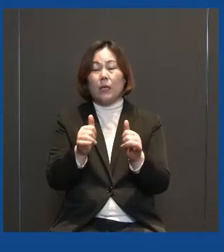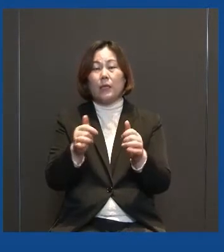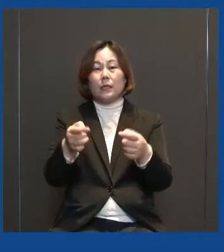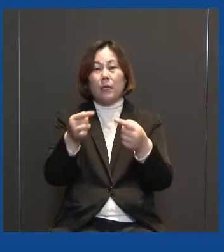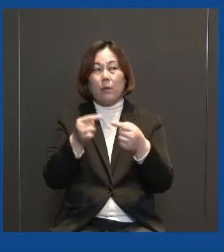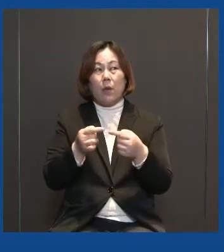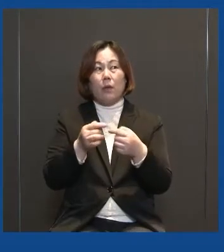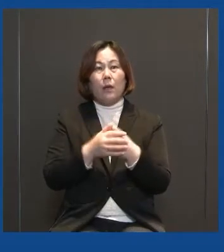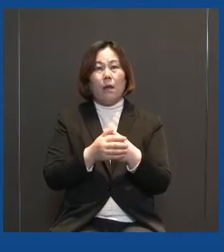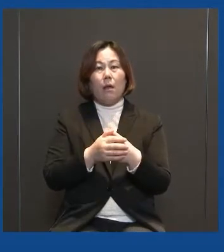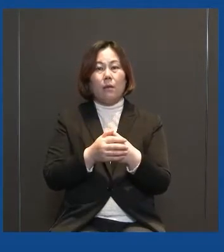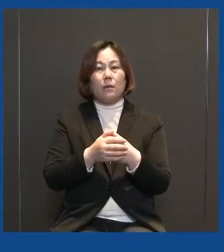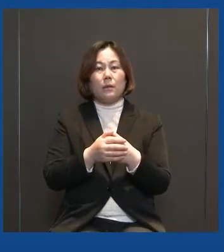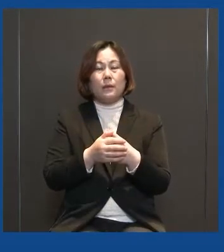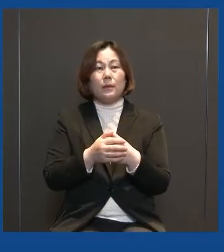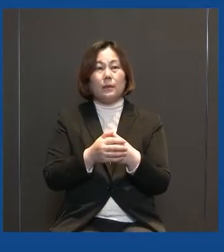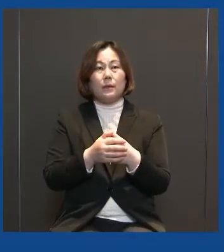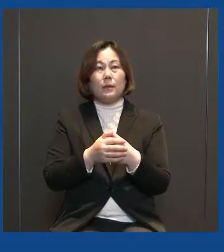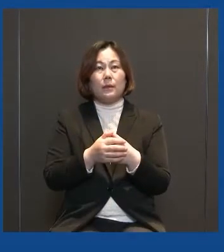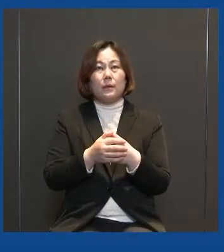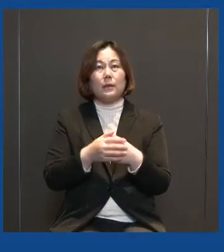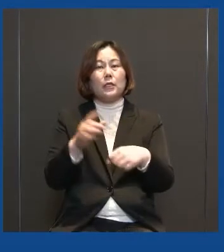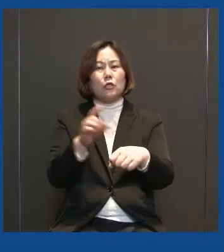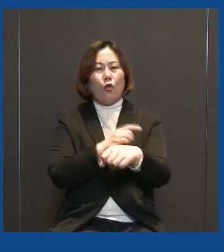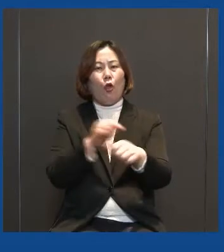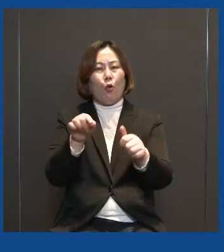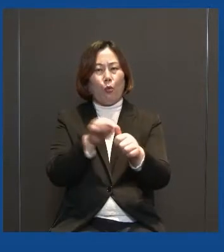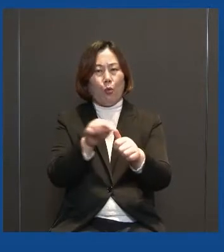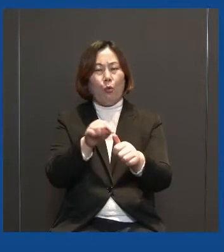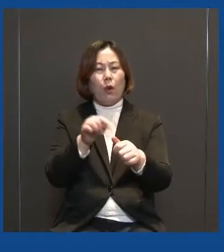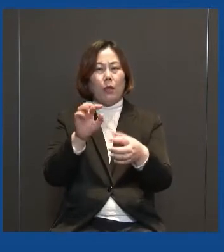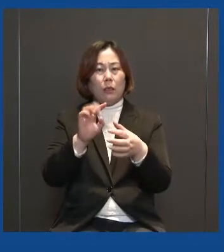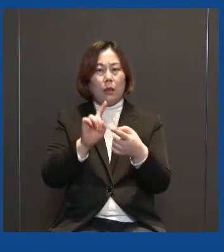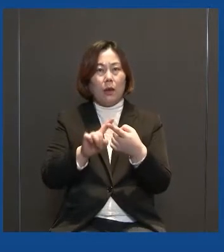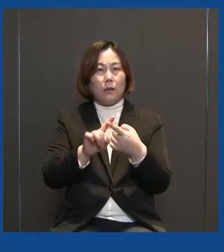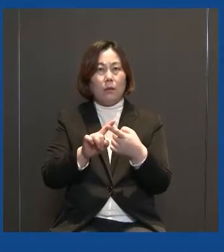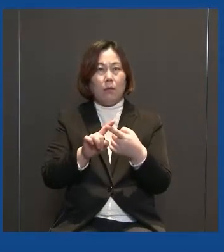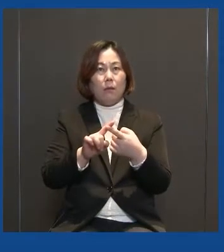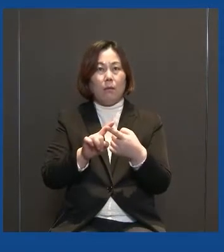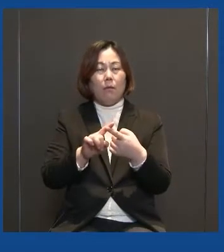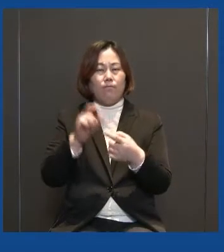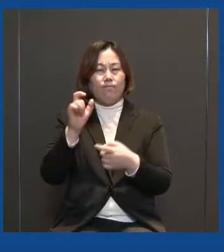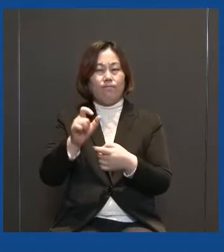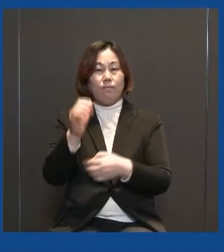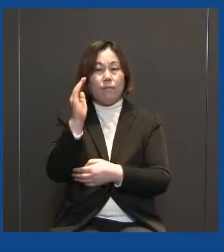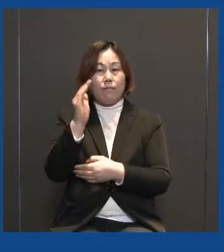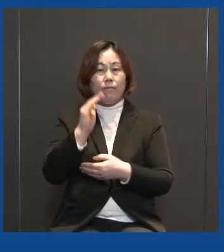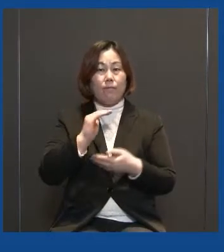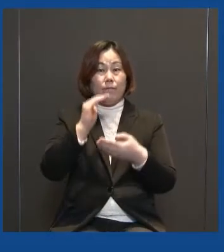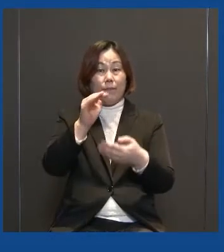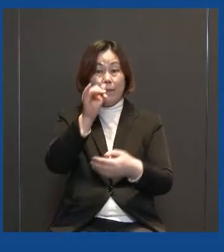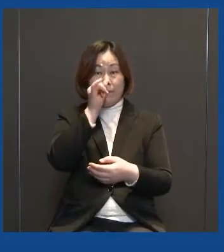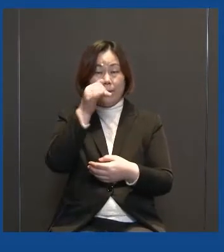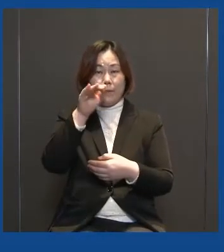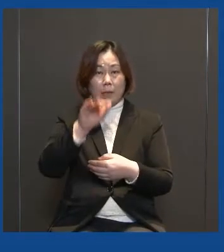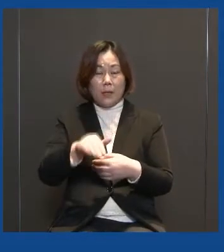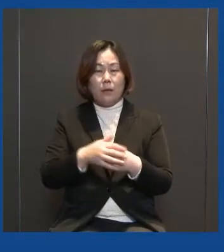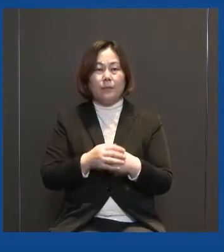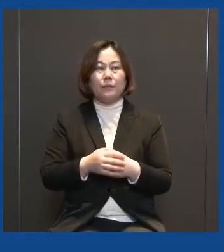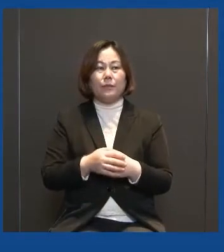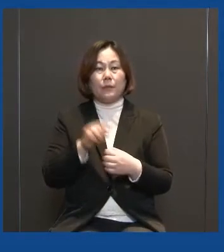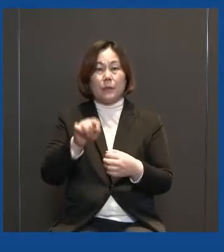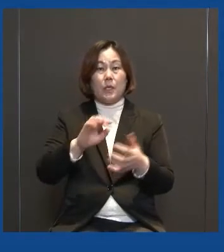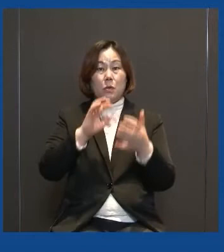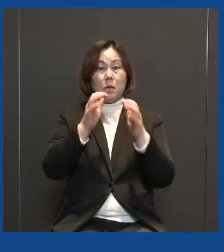Especially in terms of participation by older persons in digital literacy and training, yes, they're very much emphasized. And for